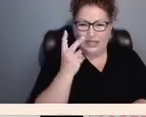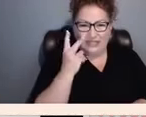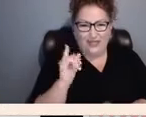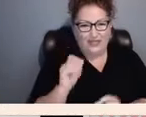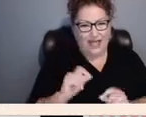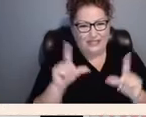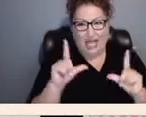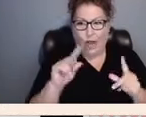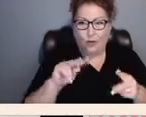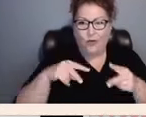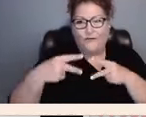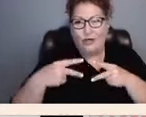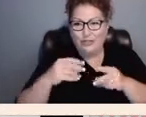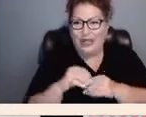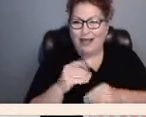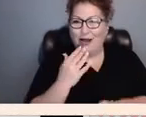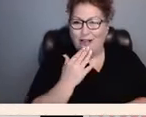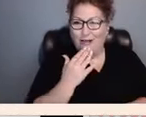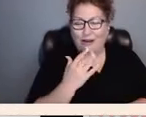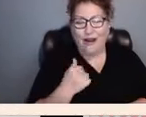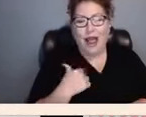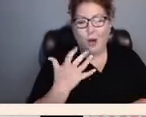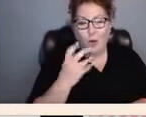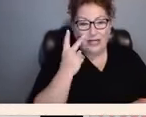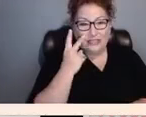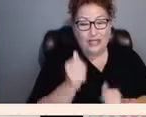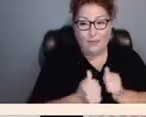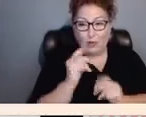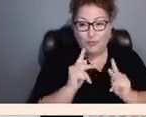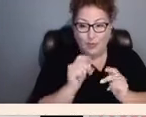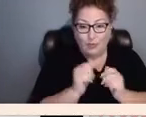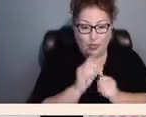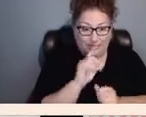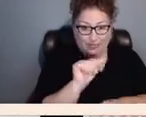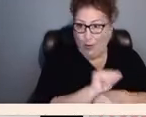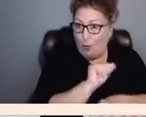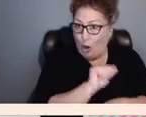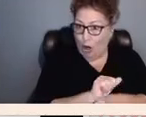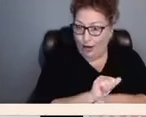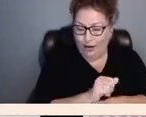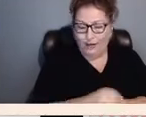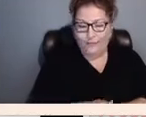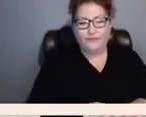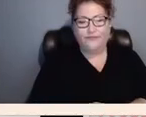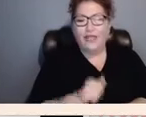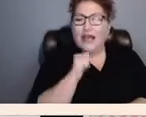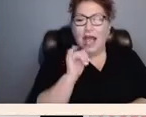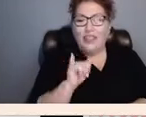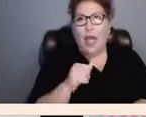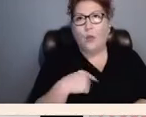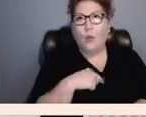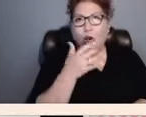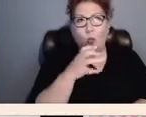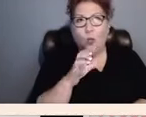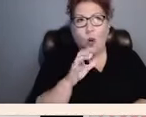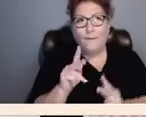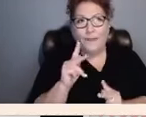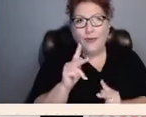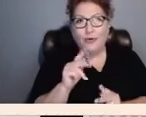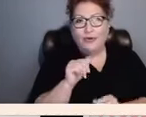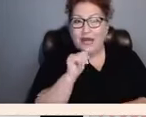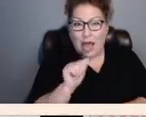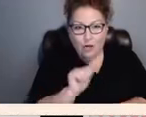color, right? Where most people with disabilities are working. Not that we don't want people with disabilities not to work. I think you all understand